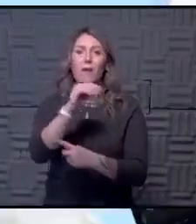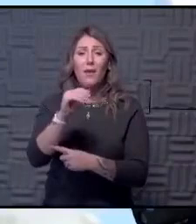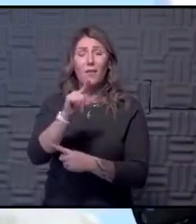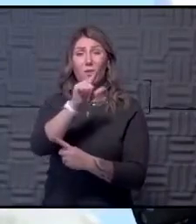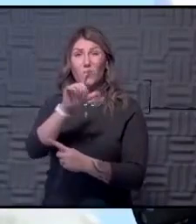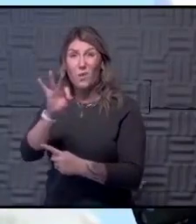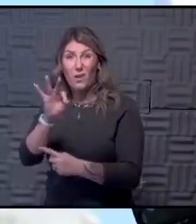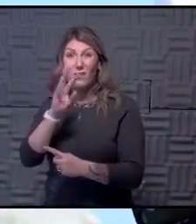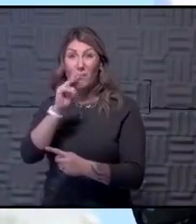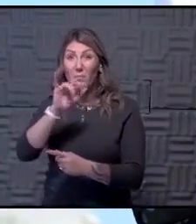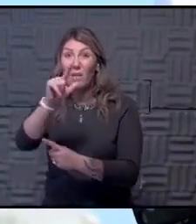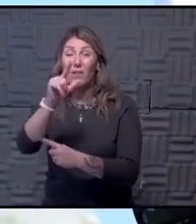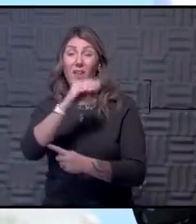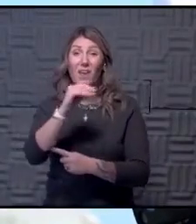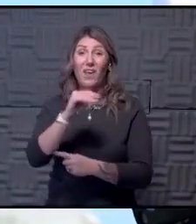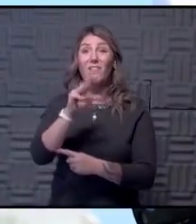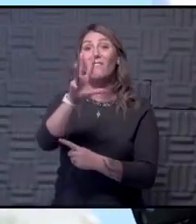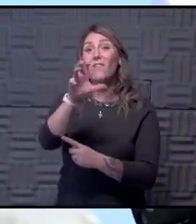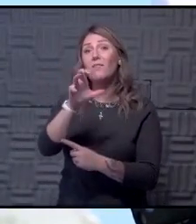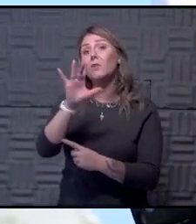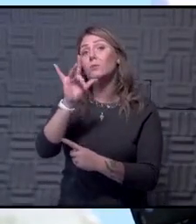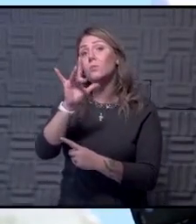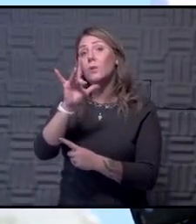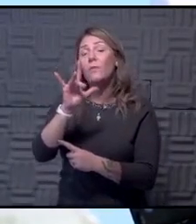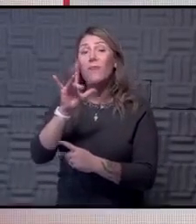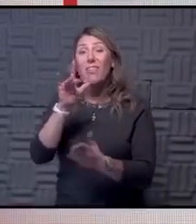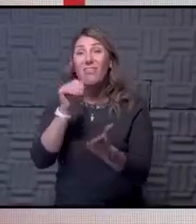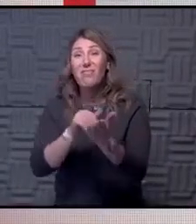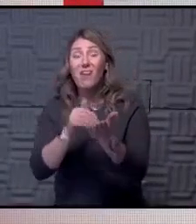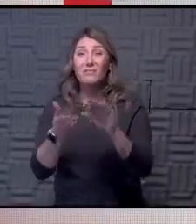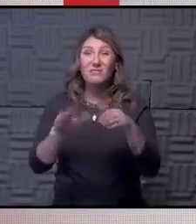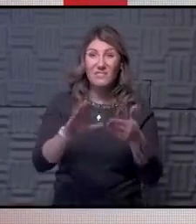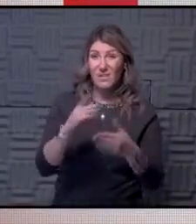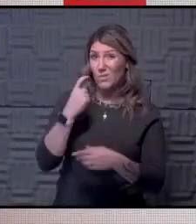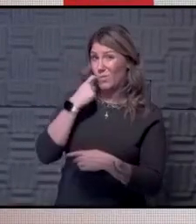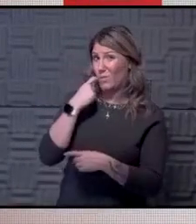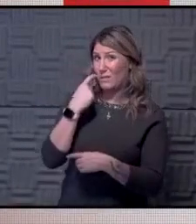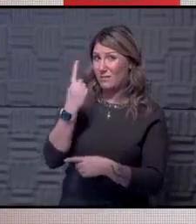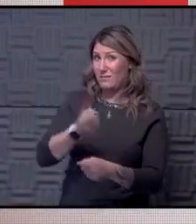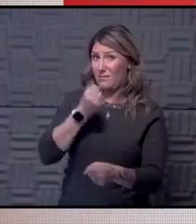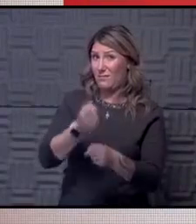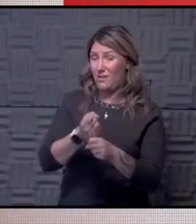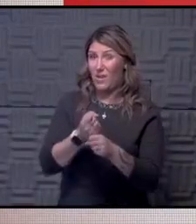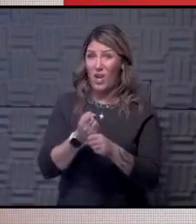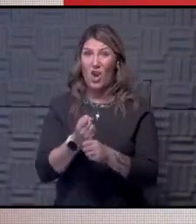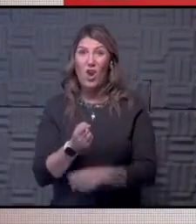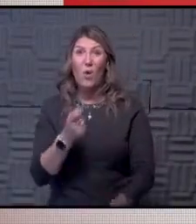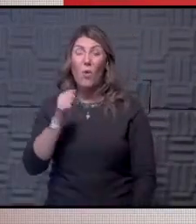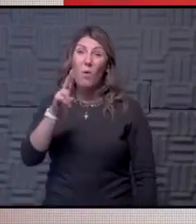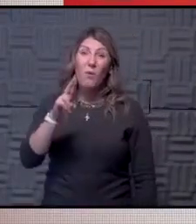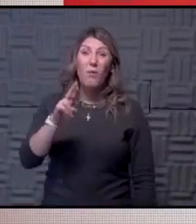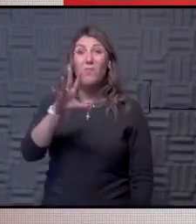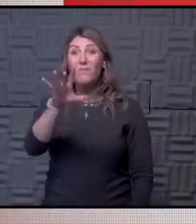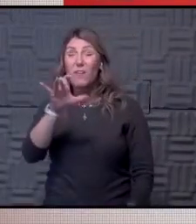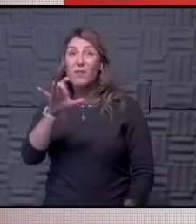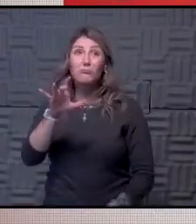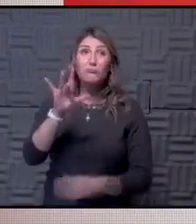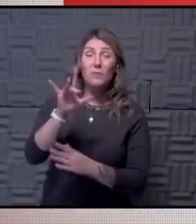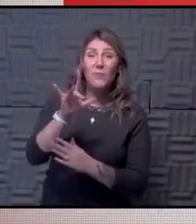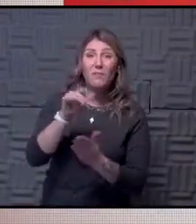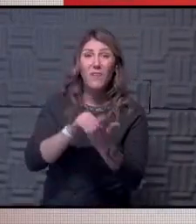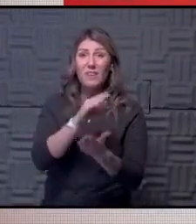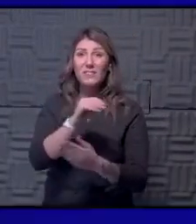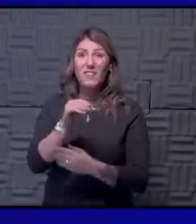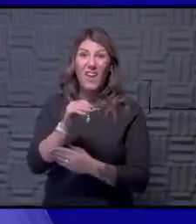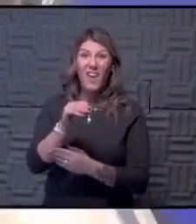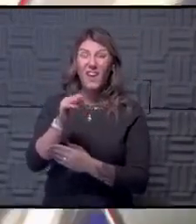led to 525,000 deaths in the United States in the last year. 29 million or 525,000 are sort of staggering numbers, especially for a